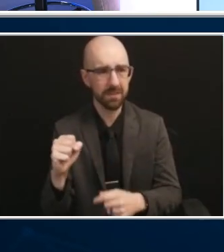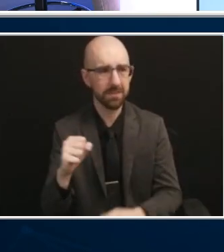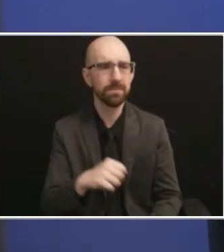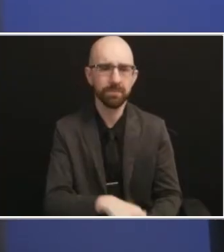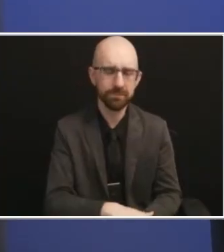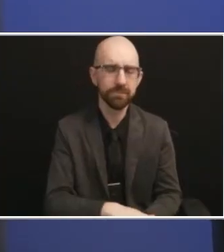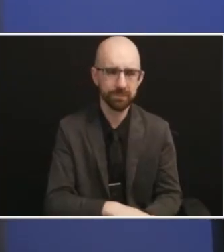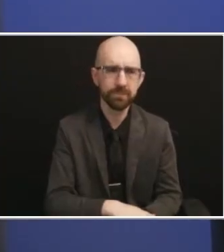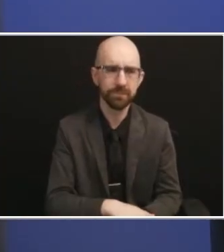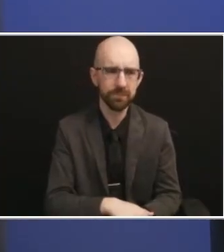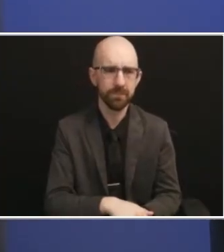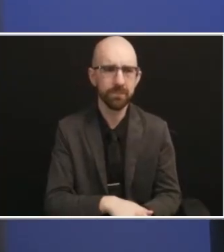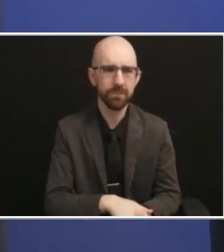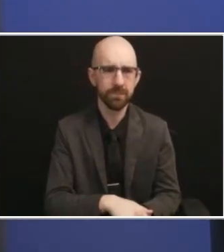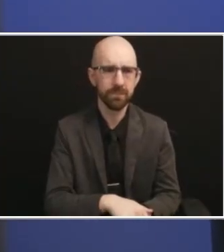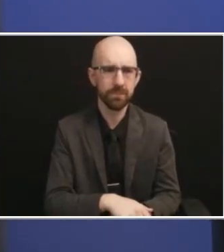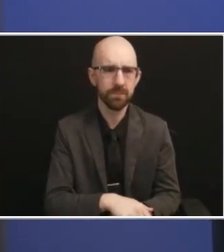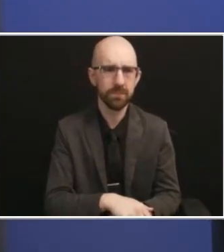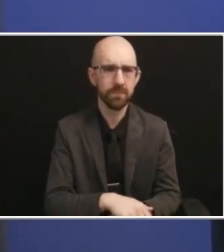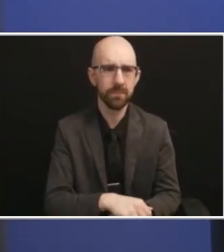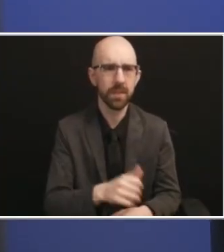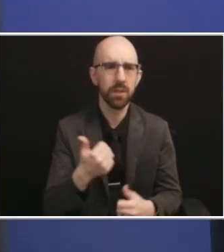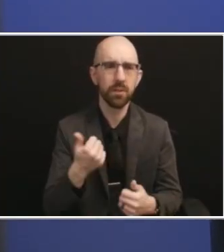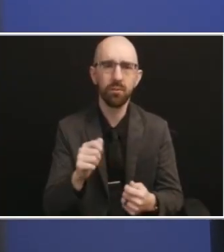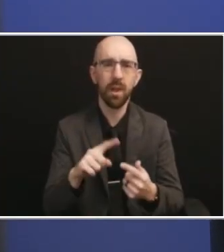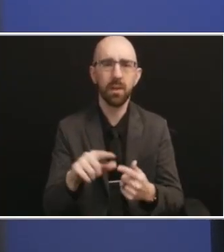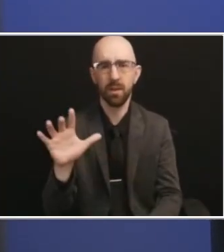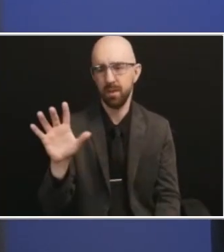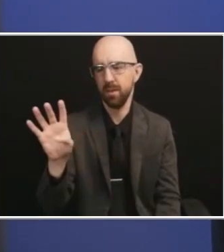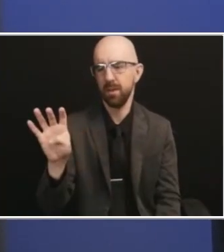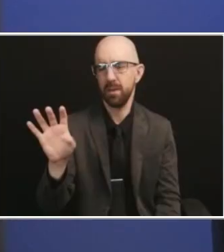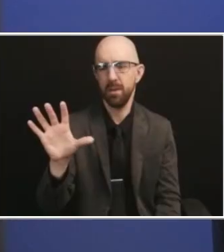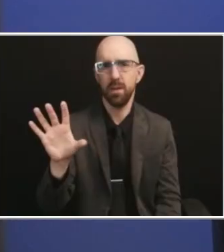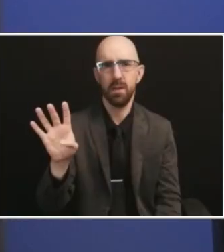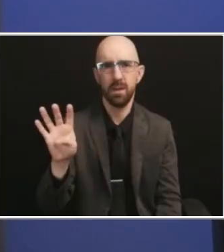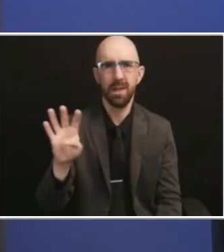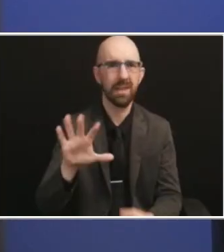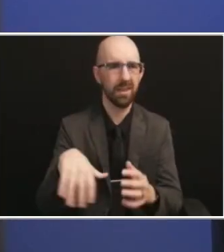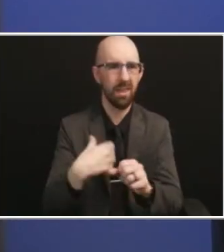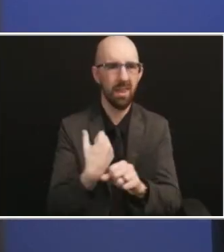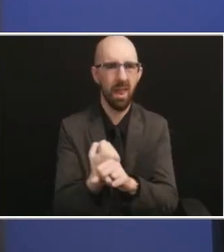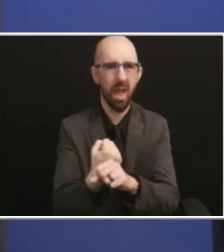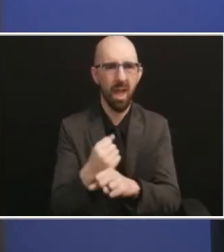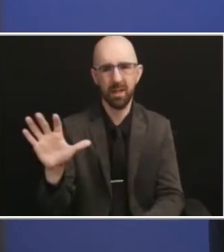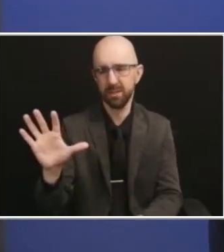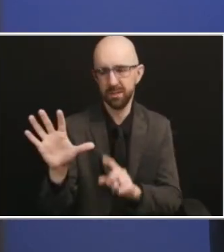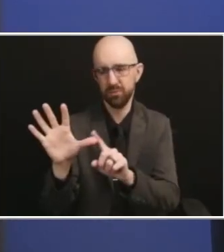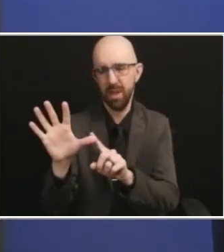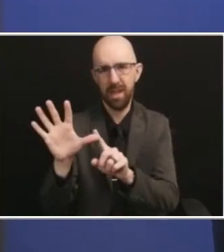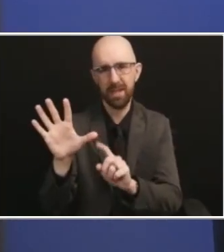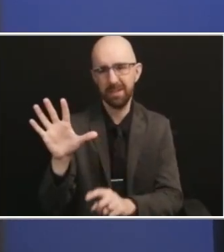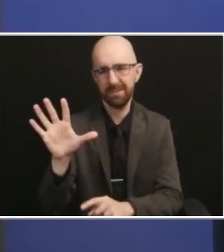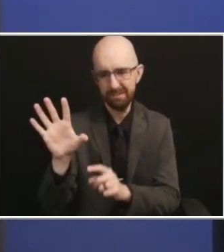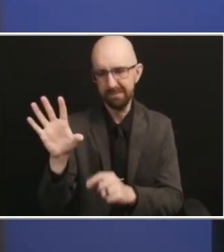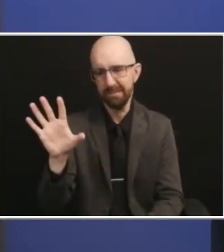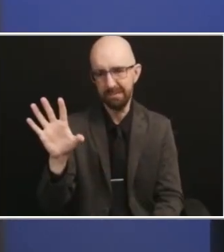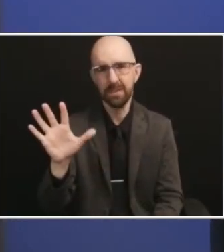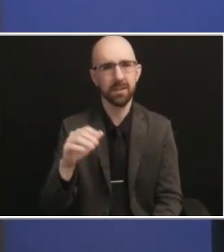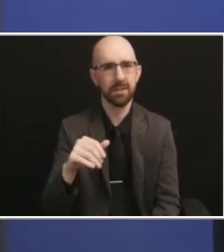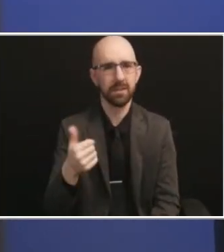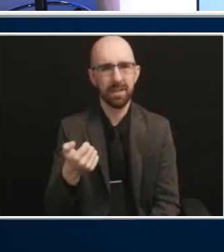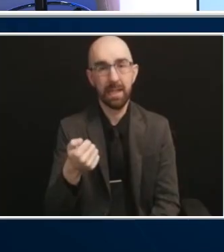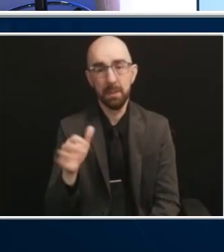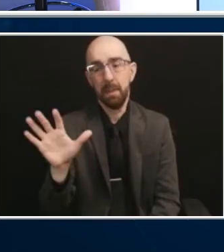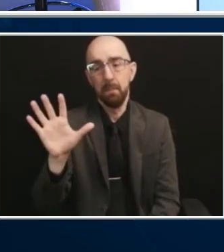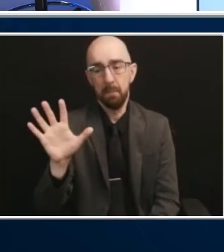when I And- try and move it down towards my palm, Okay. it's kind of locked in almost a straight position with able to do a slight bend. Oh,